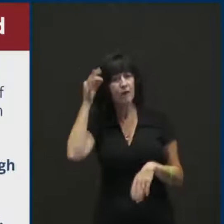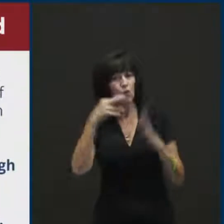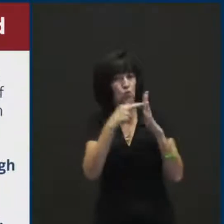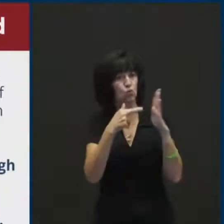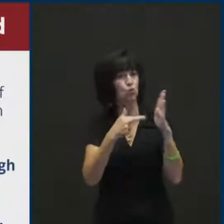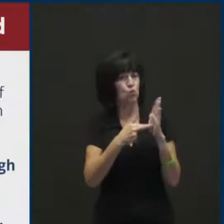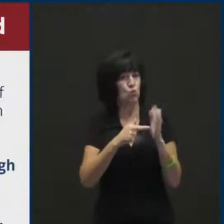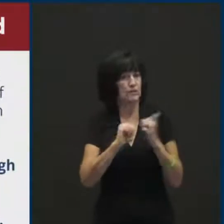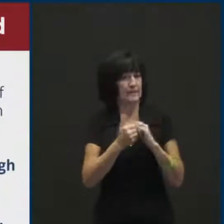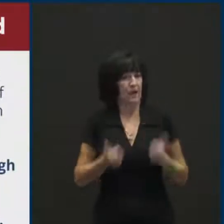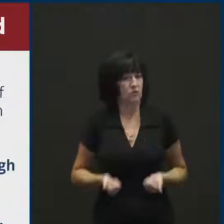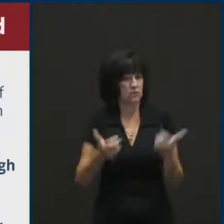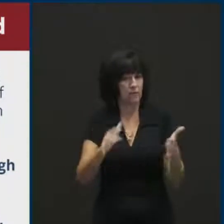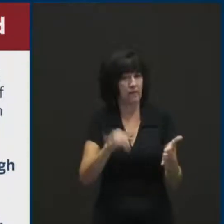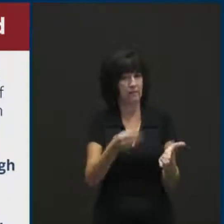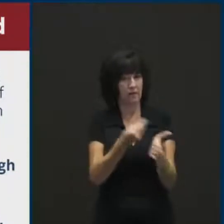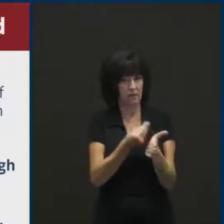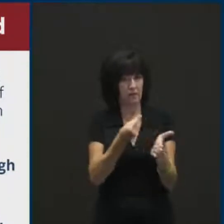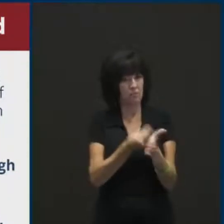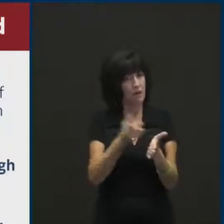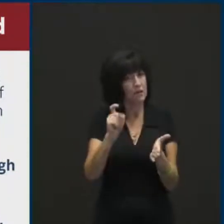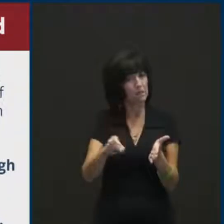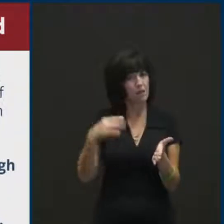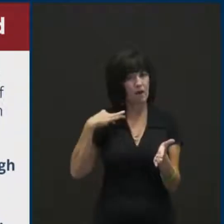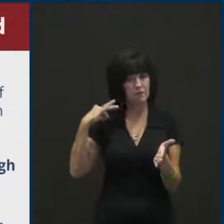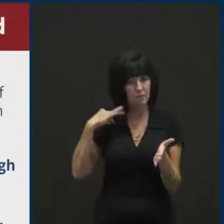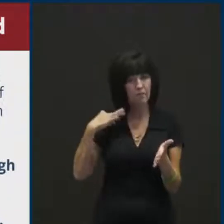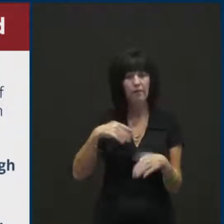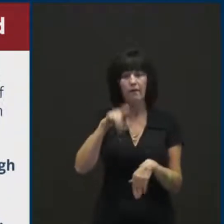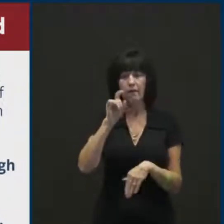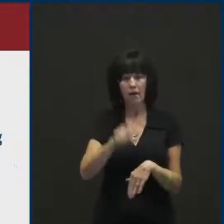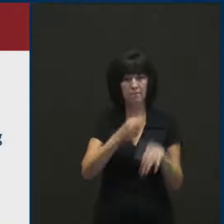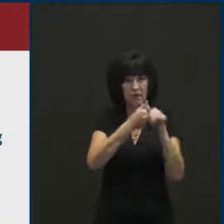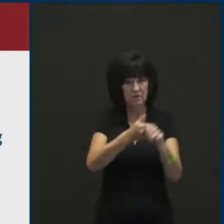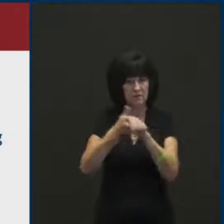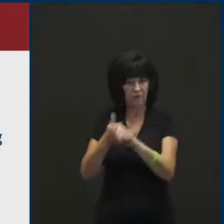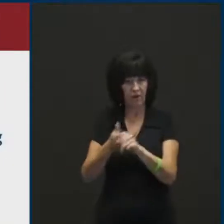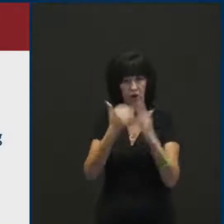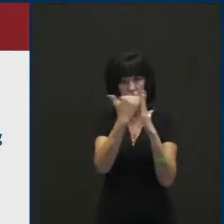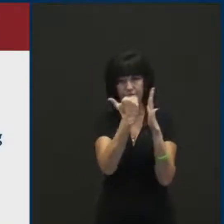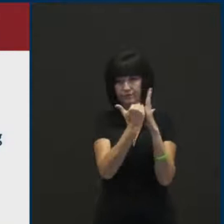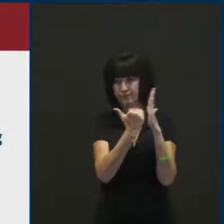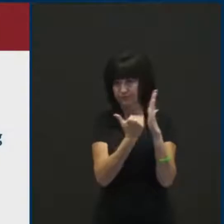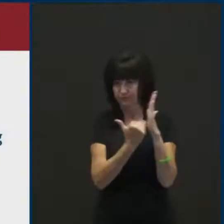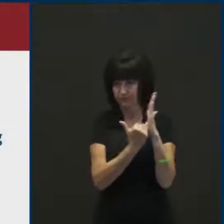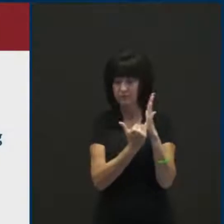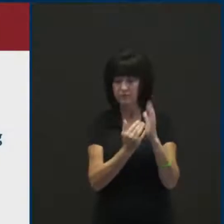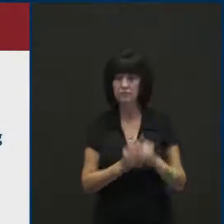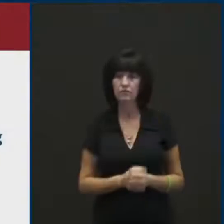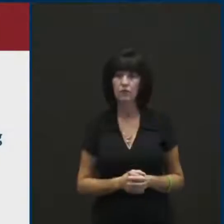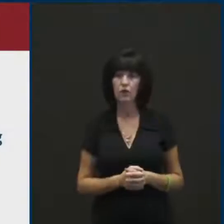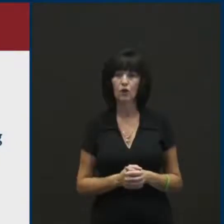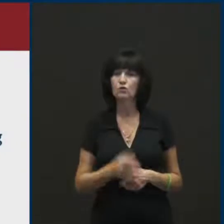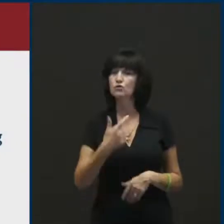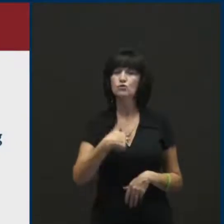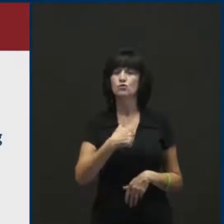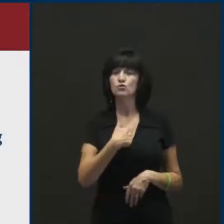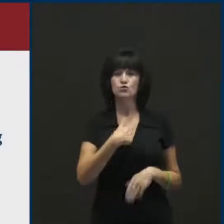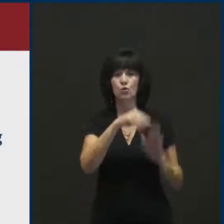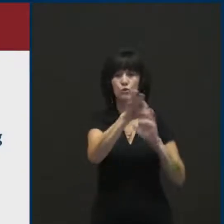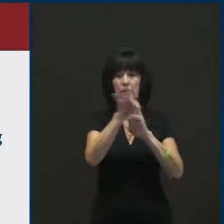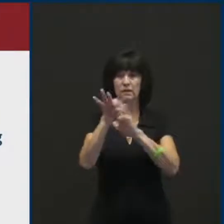of spending that have not been addressed through other funding sources. And so we have targeted 6